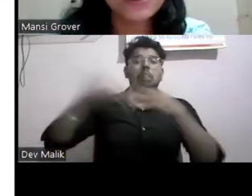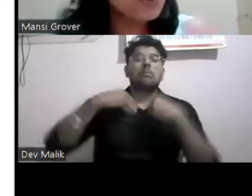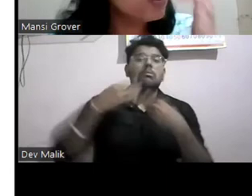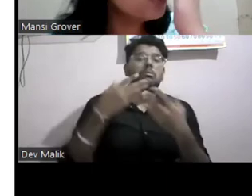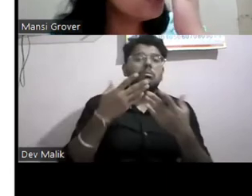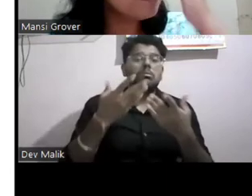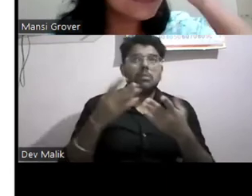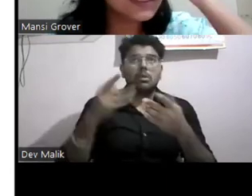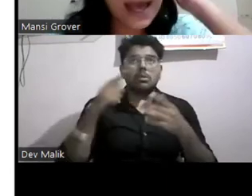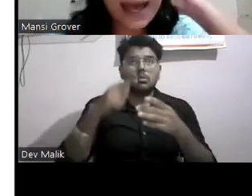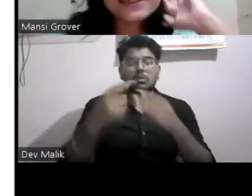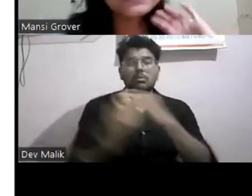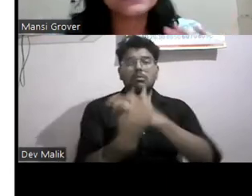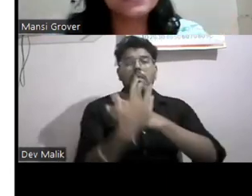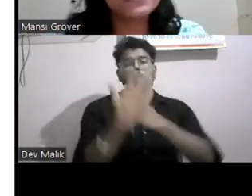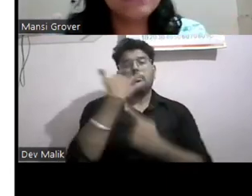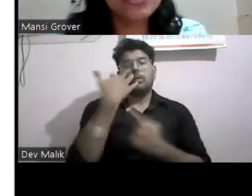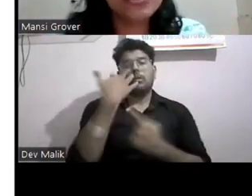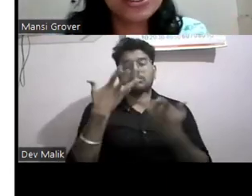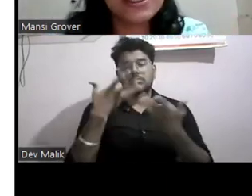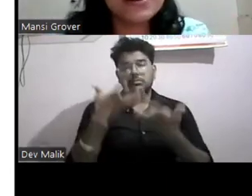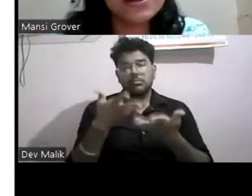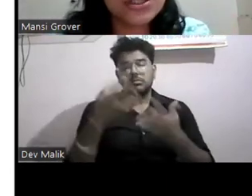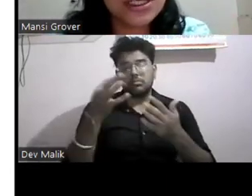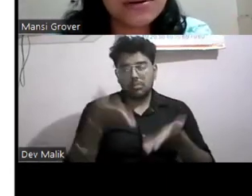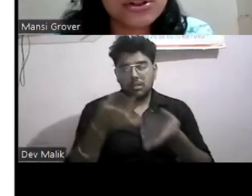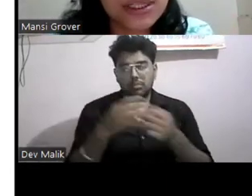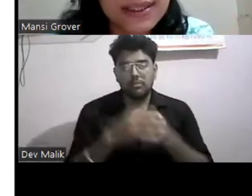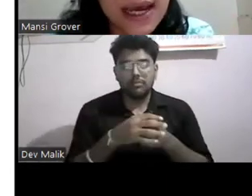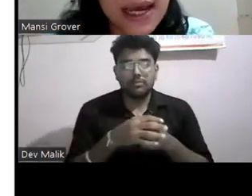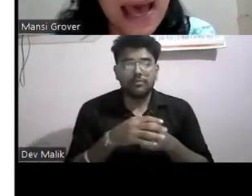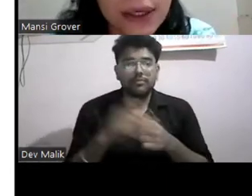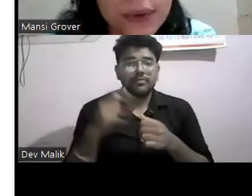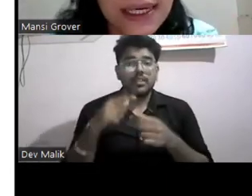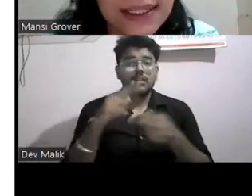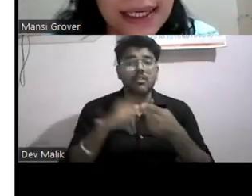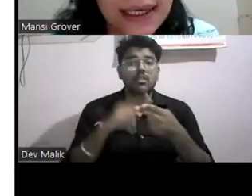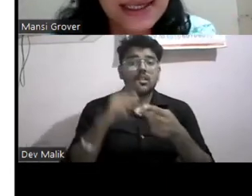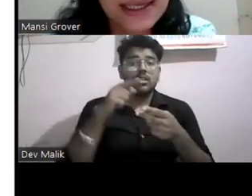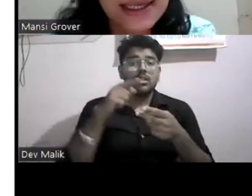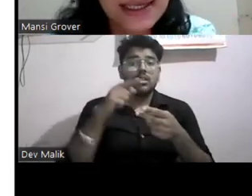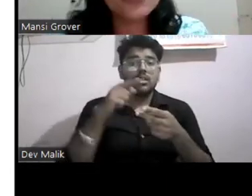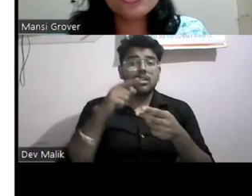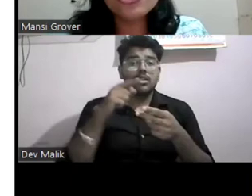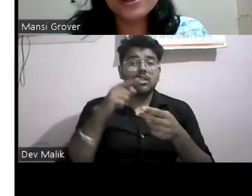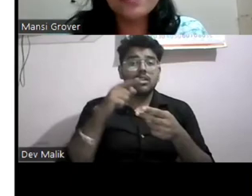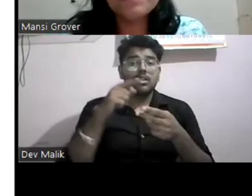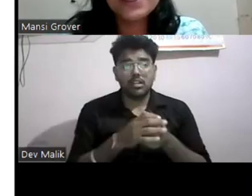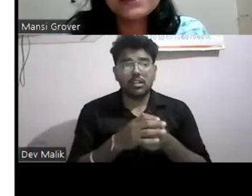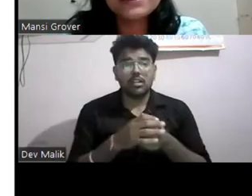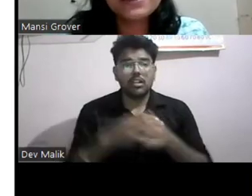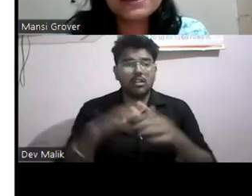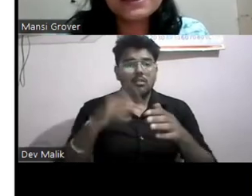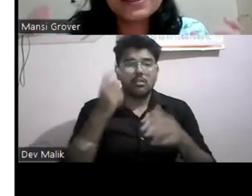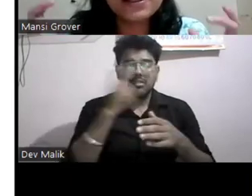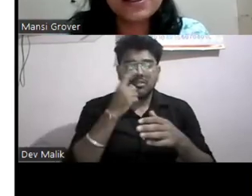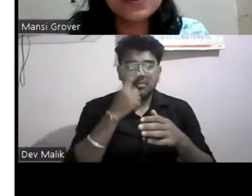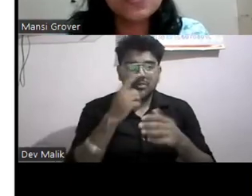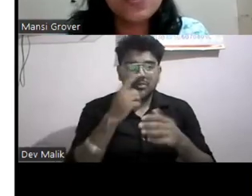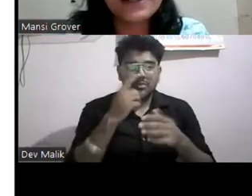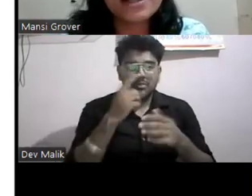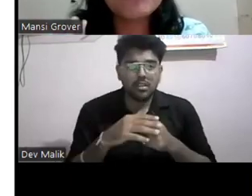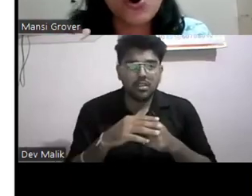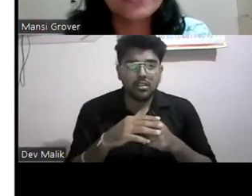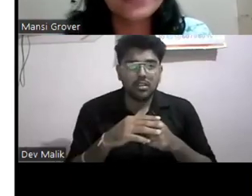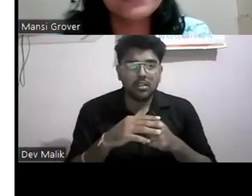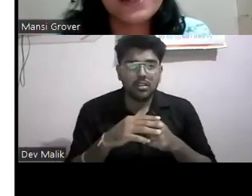in it, who has this, you know, she starts hallucinating that, you know, there's a girl